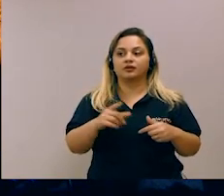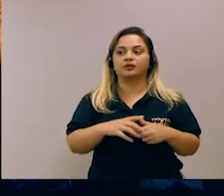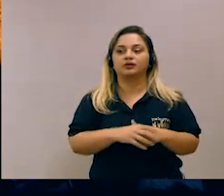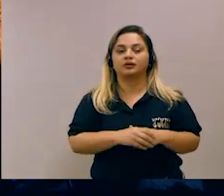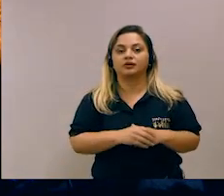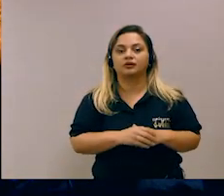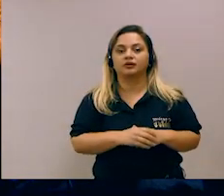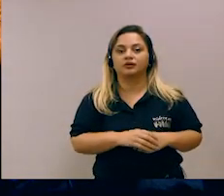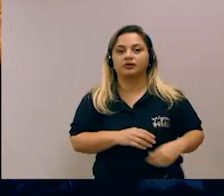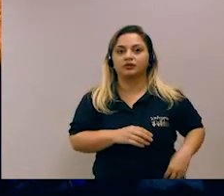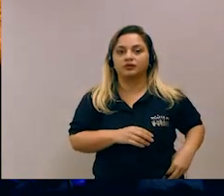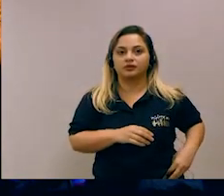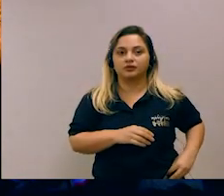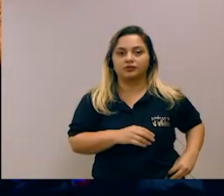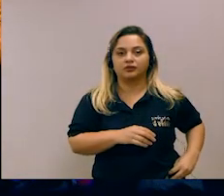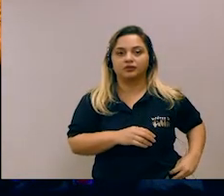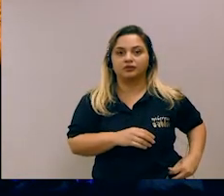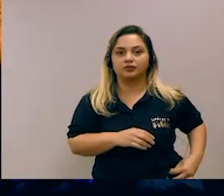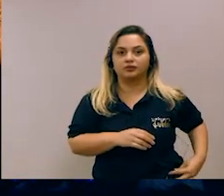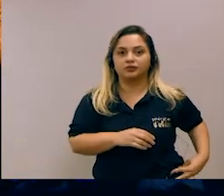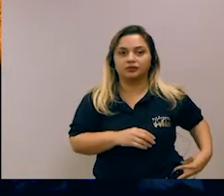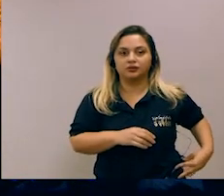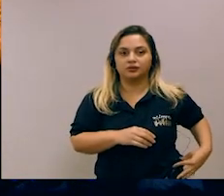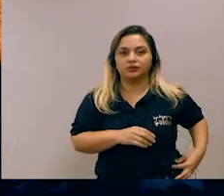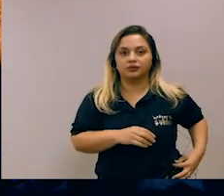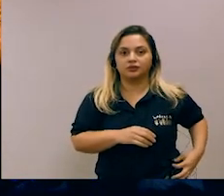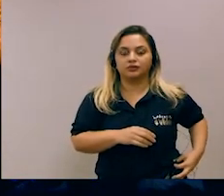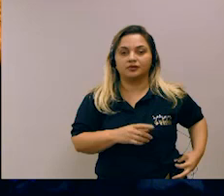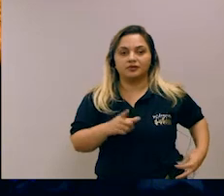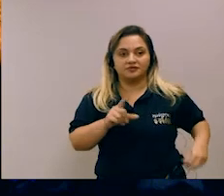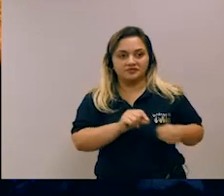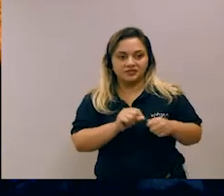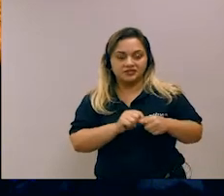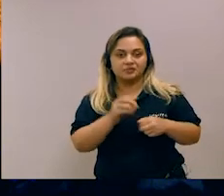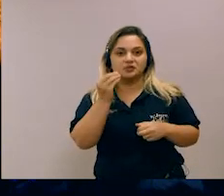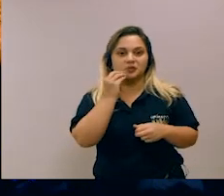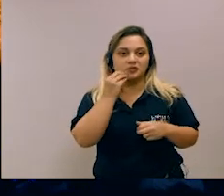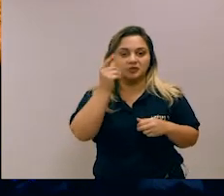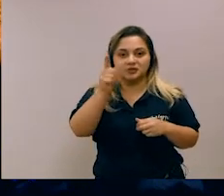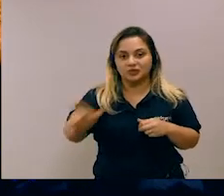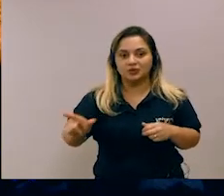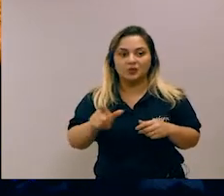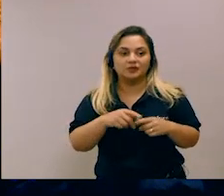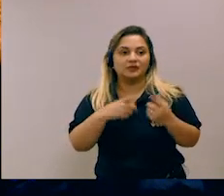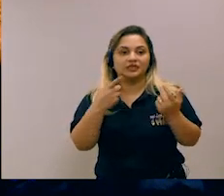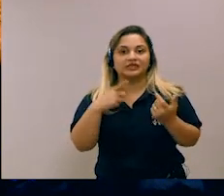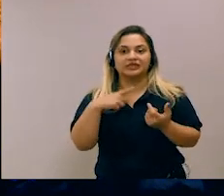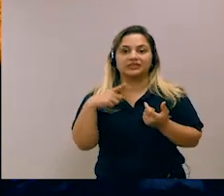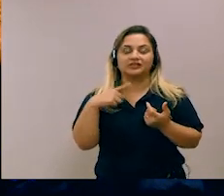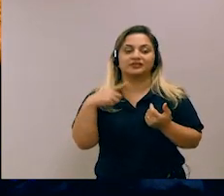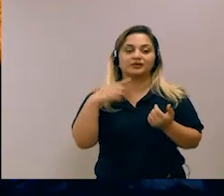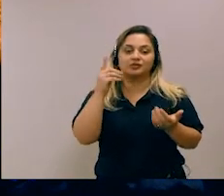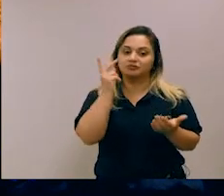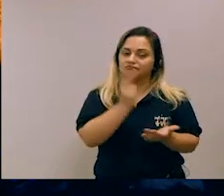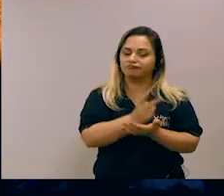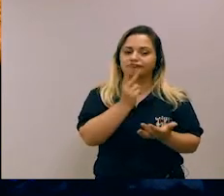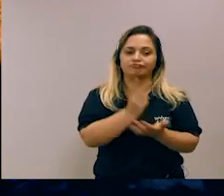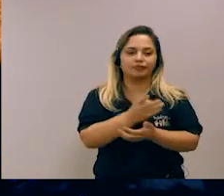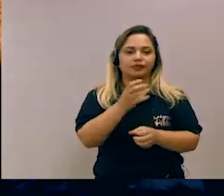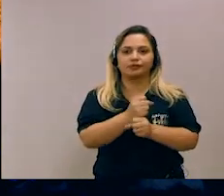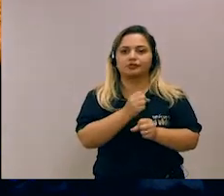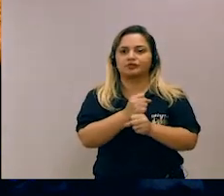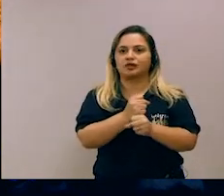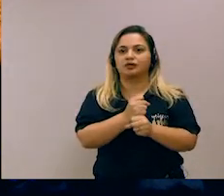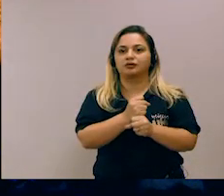we ran this experiment again. And we saw again the same results. No effect on the boys, and girls were even less